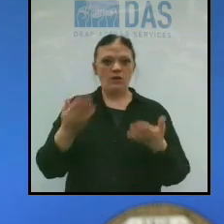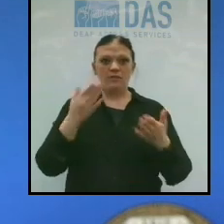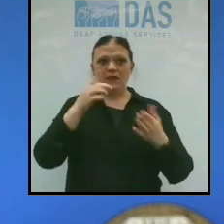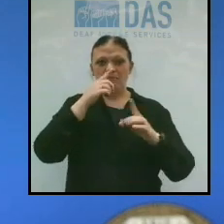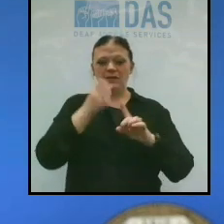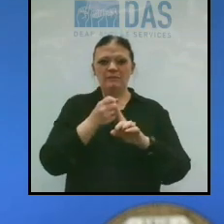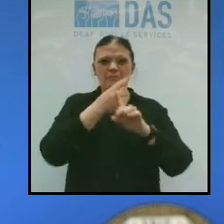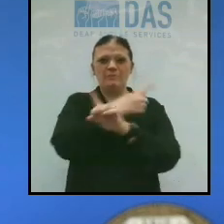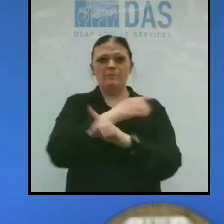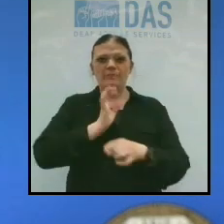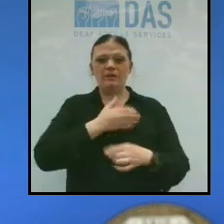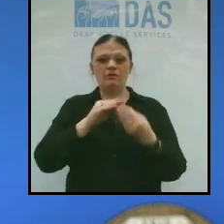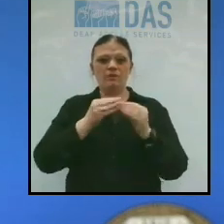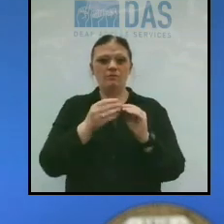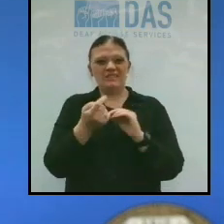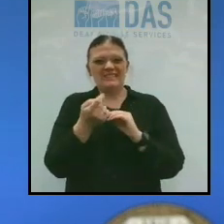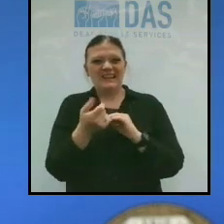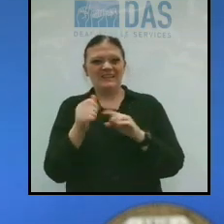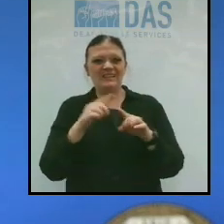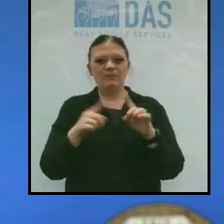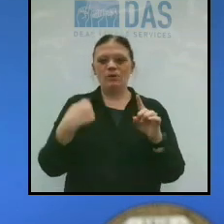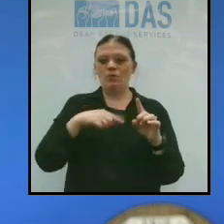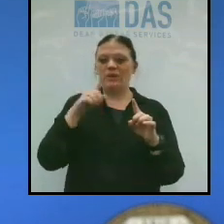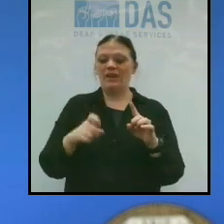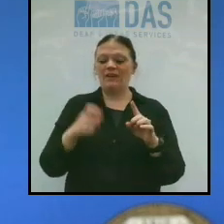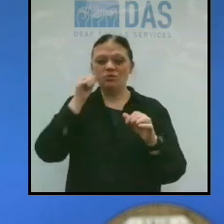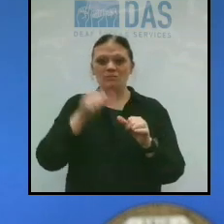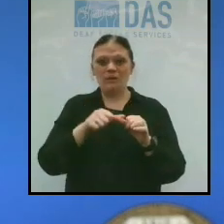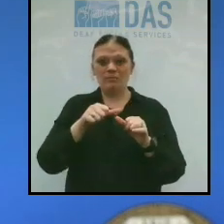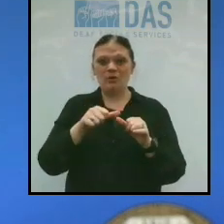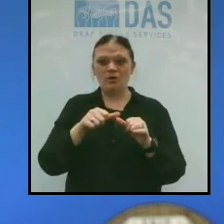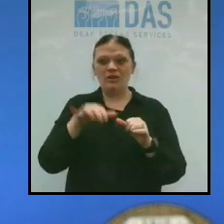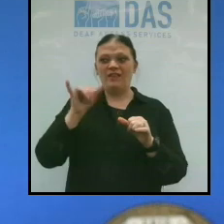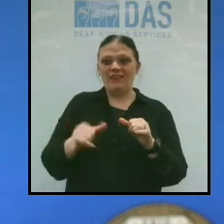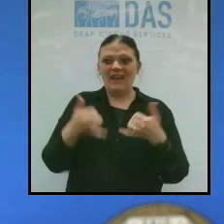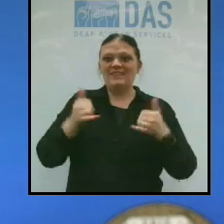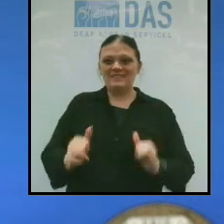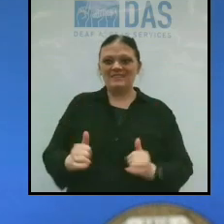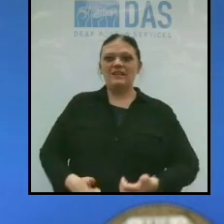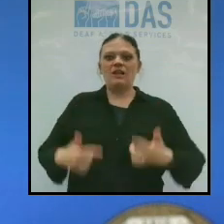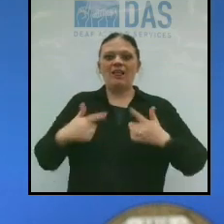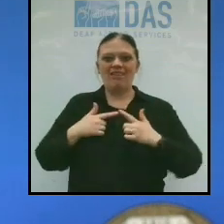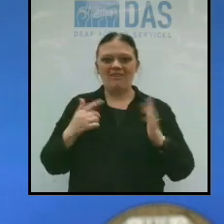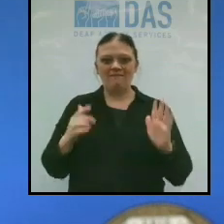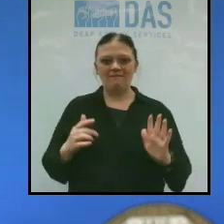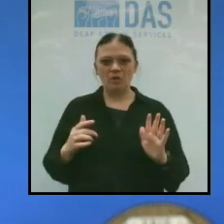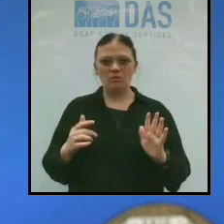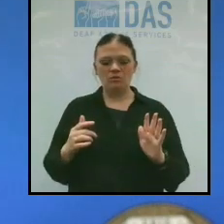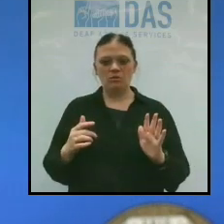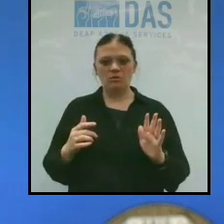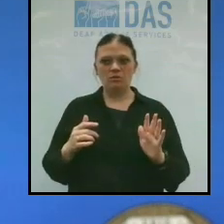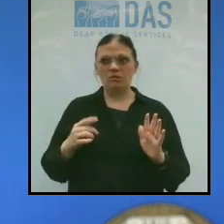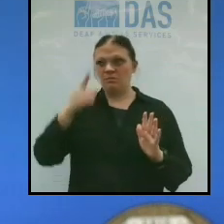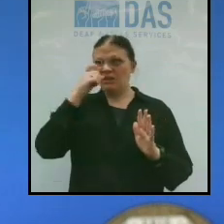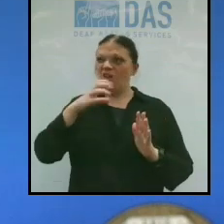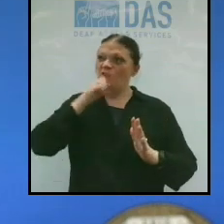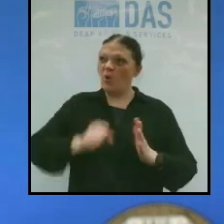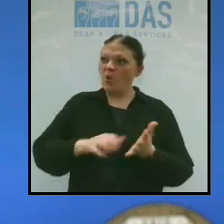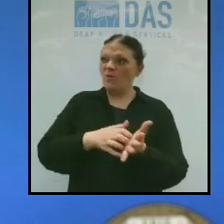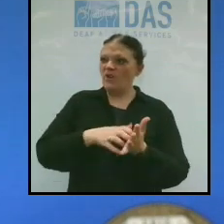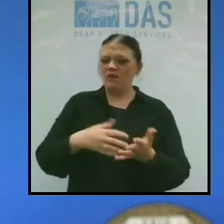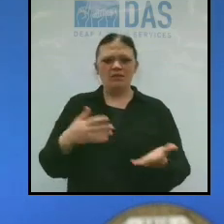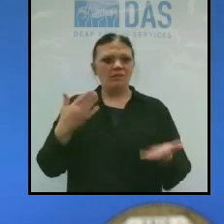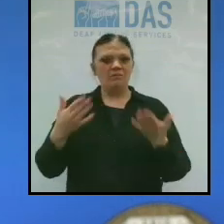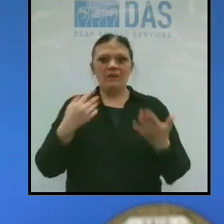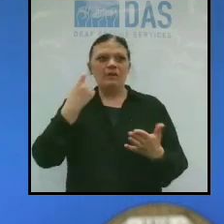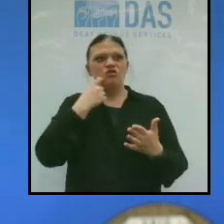our numbers slightly, but we also have to remember that was a life. And sometimes people are in nursing homes not because they're just old and frail, but because they may have just came